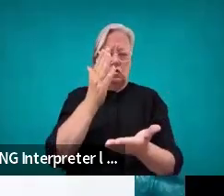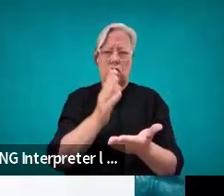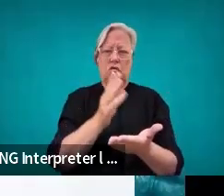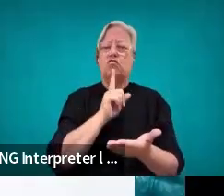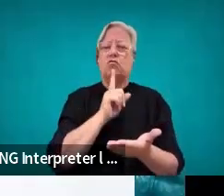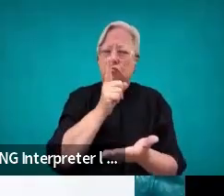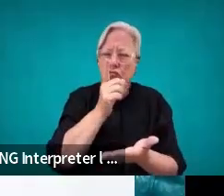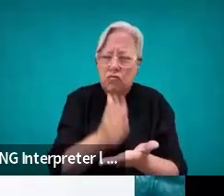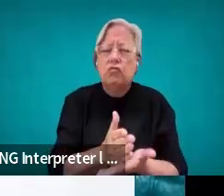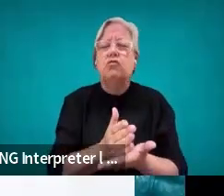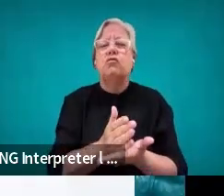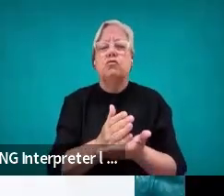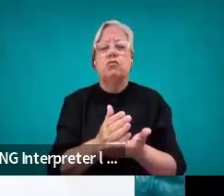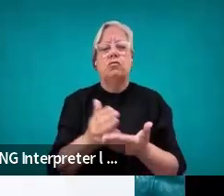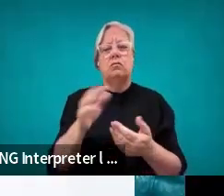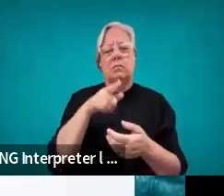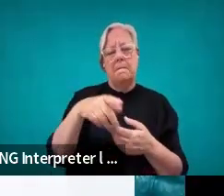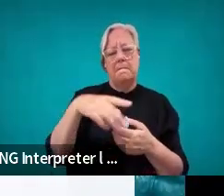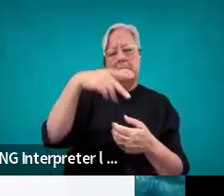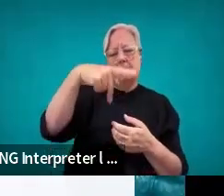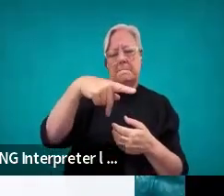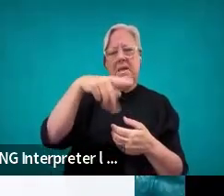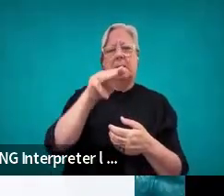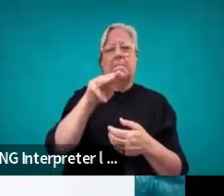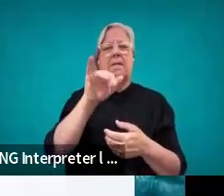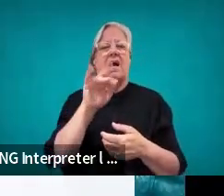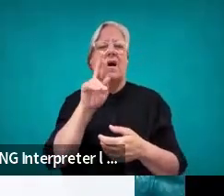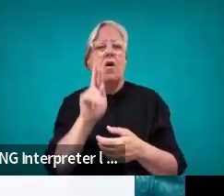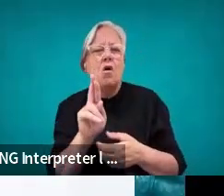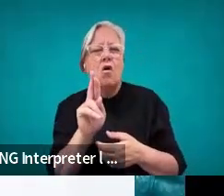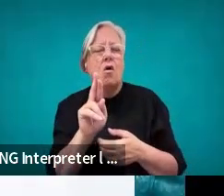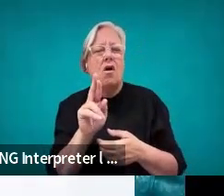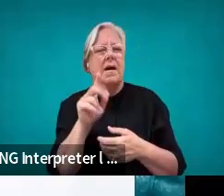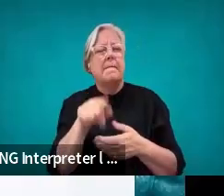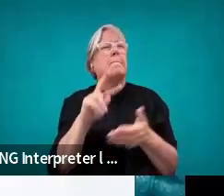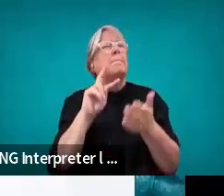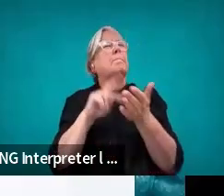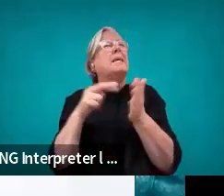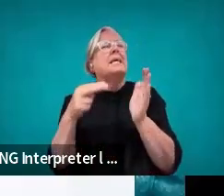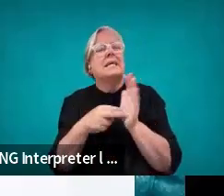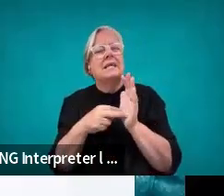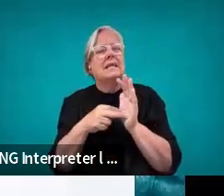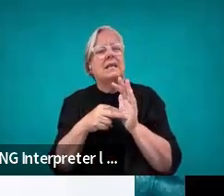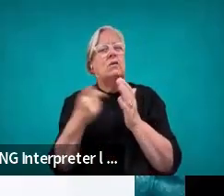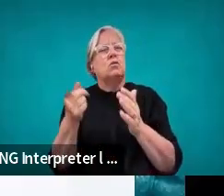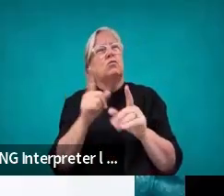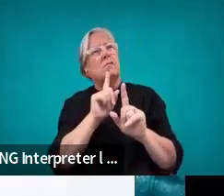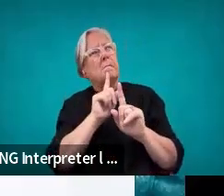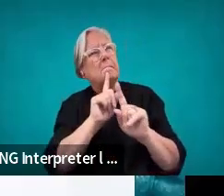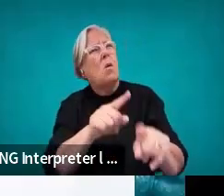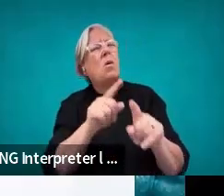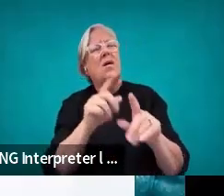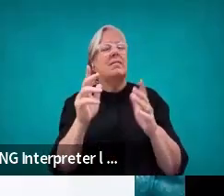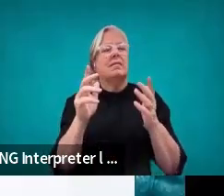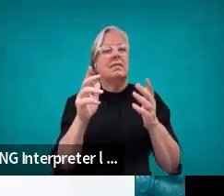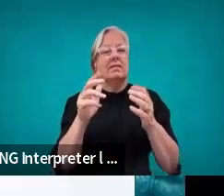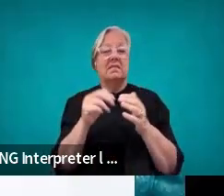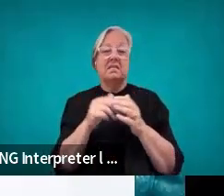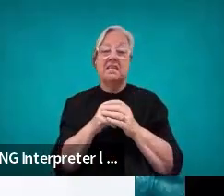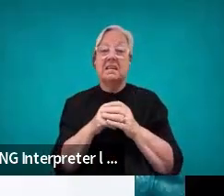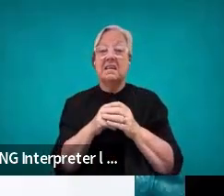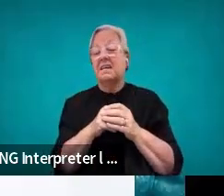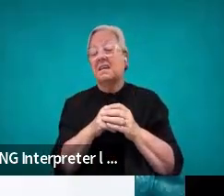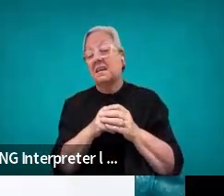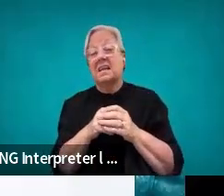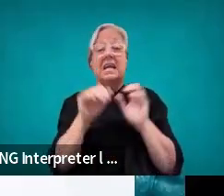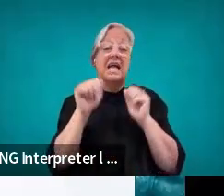like? What does true participatory monitoring, evaluation, and reporting look like? Bear in mind, it can be a phrase,